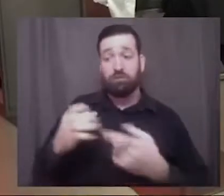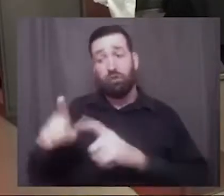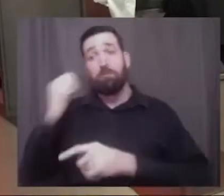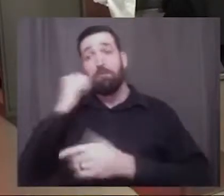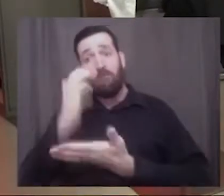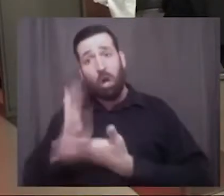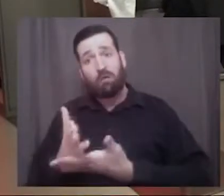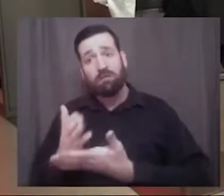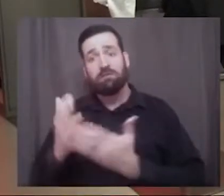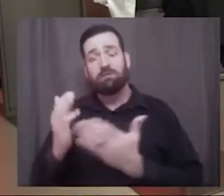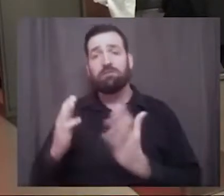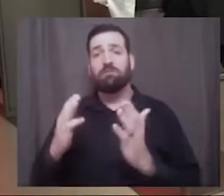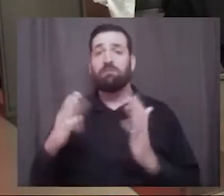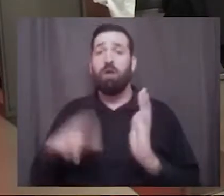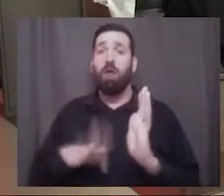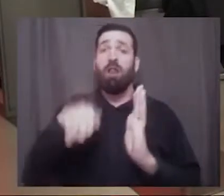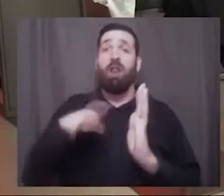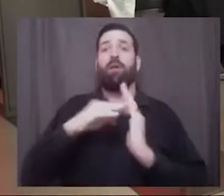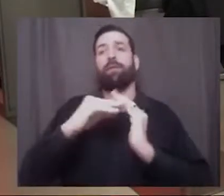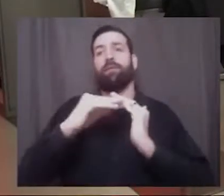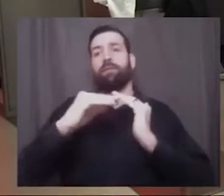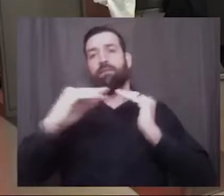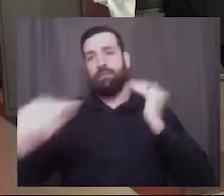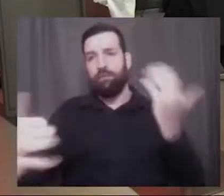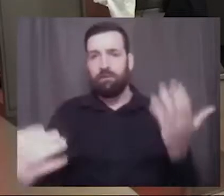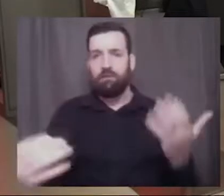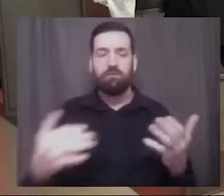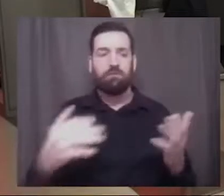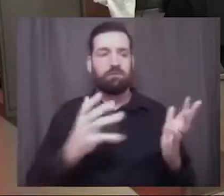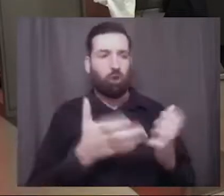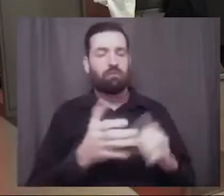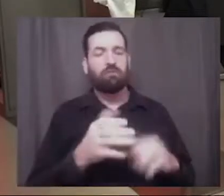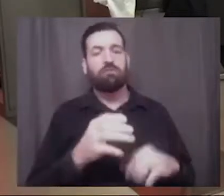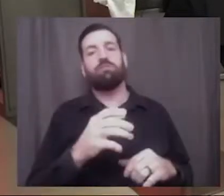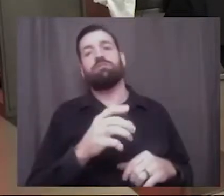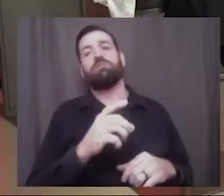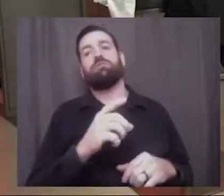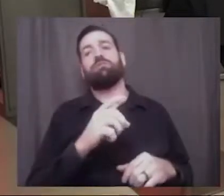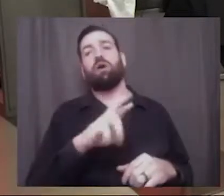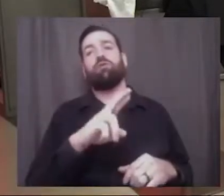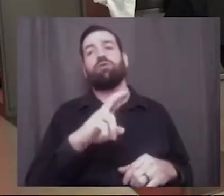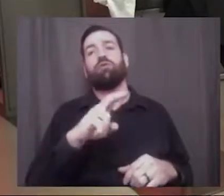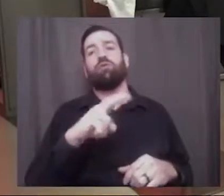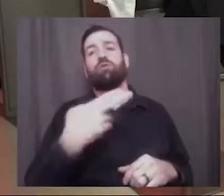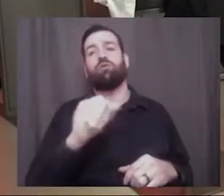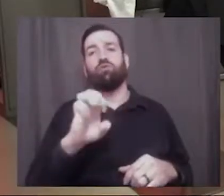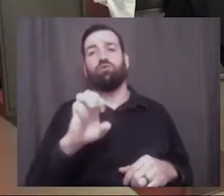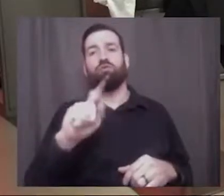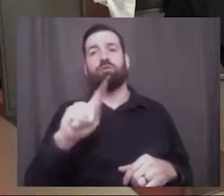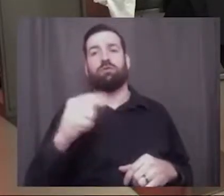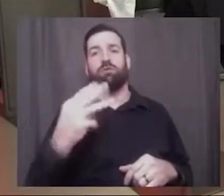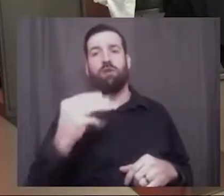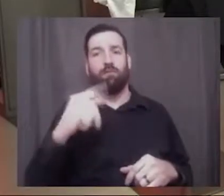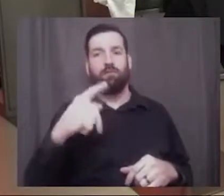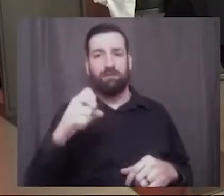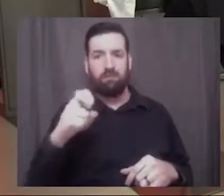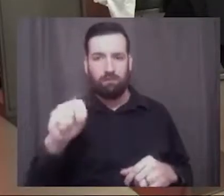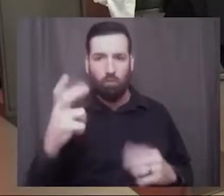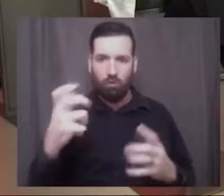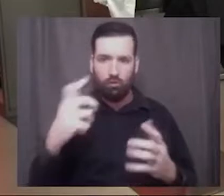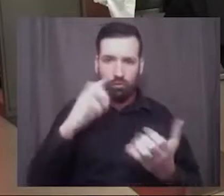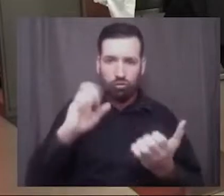like. Well, when I was talking, Dr. Thompson and I were talking, and you had said, you really want to address some of the misconceptions that